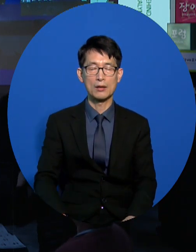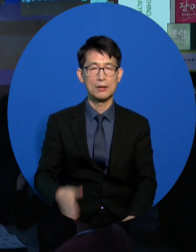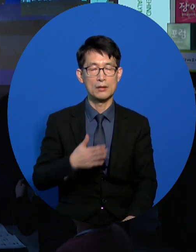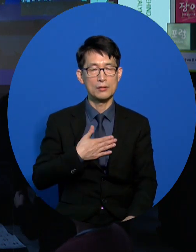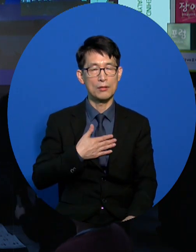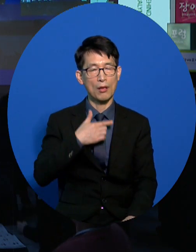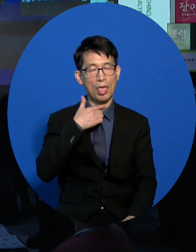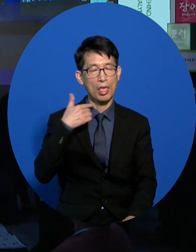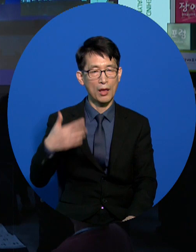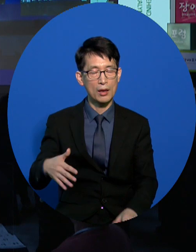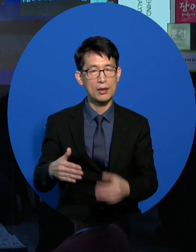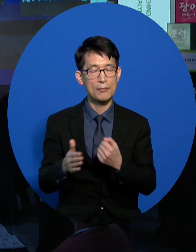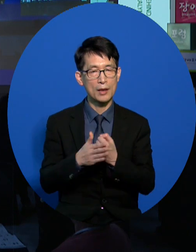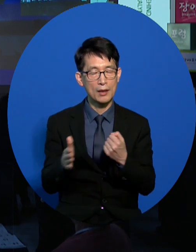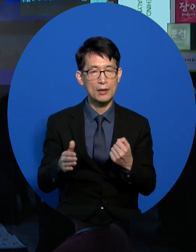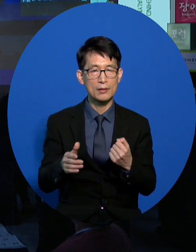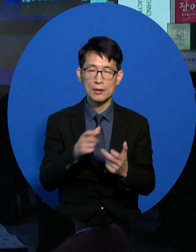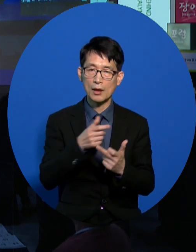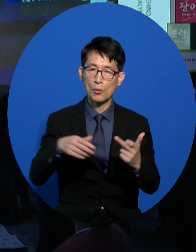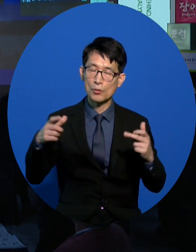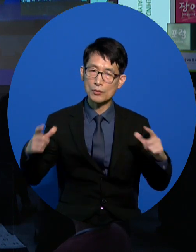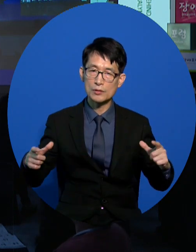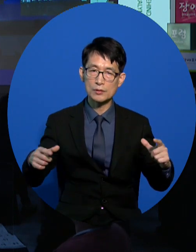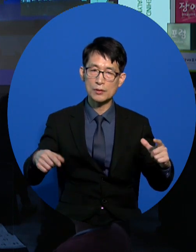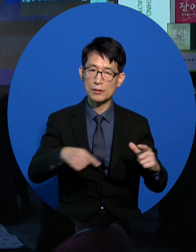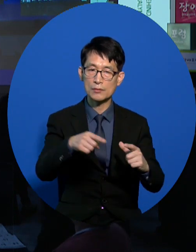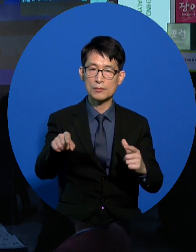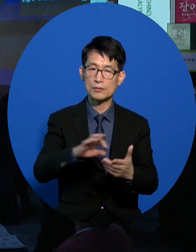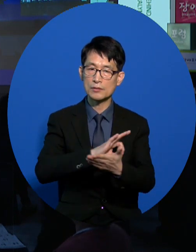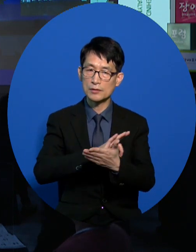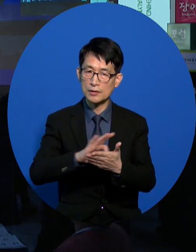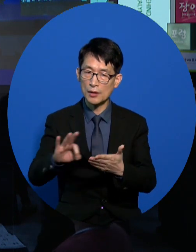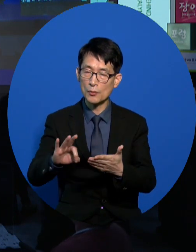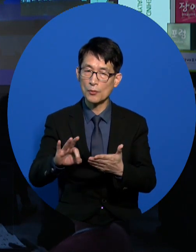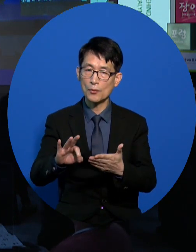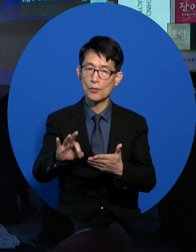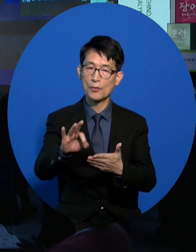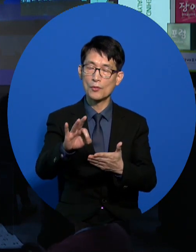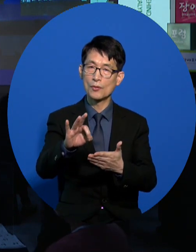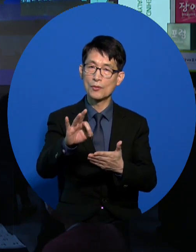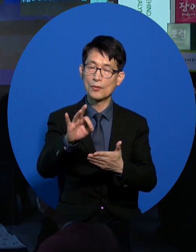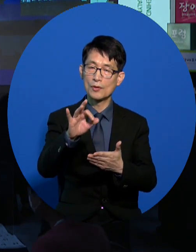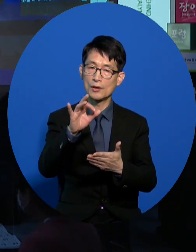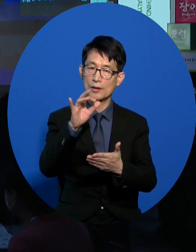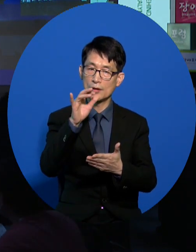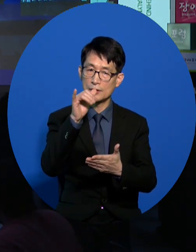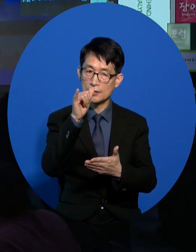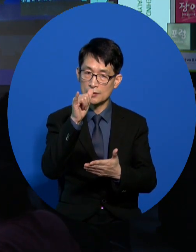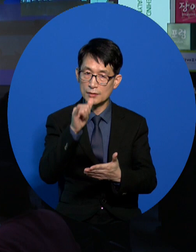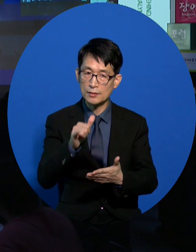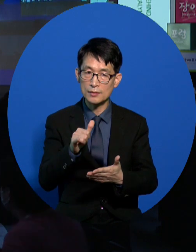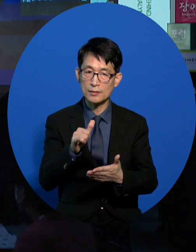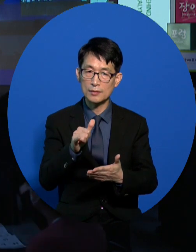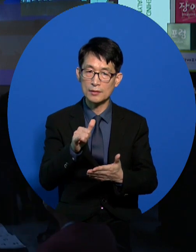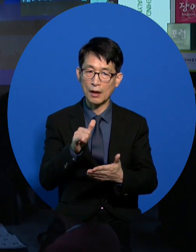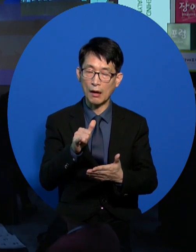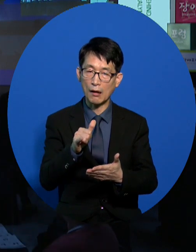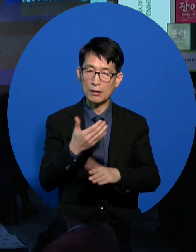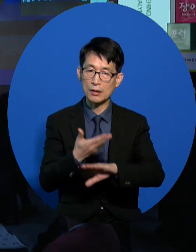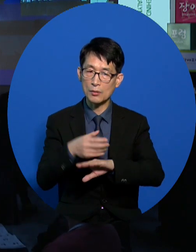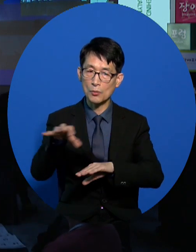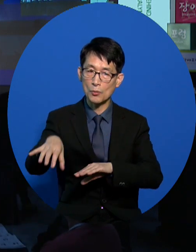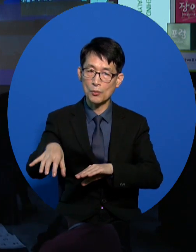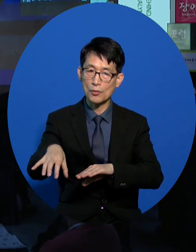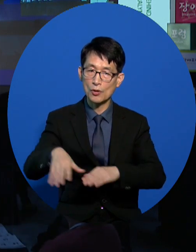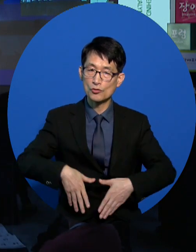Well, I don't have a direct experience of this service, but if it is available in Gangwon Province, so you don't have it in Chuncheon